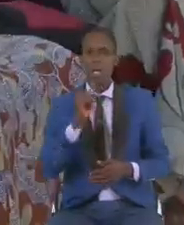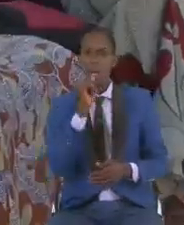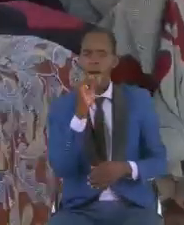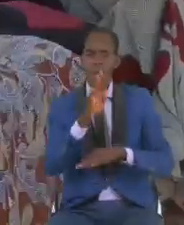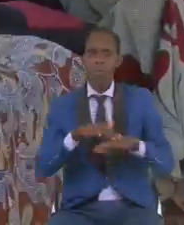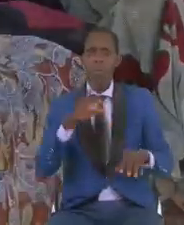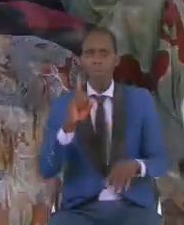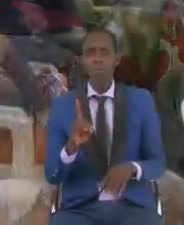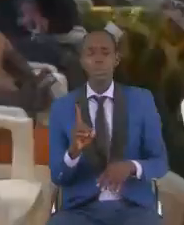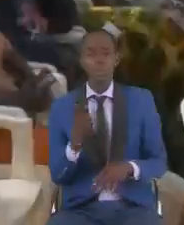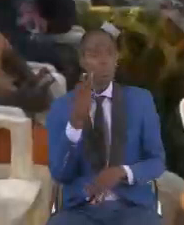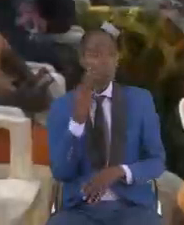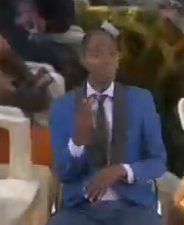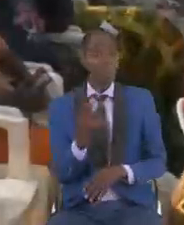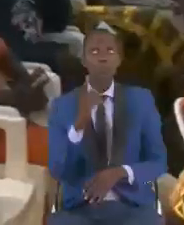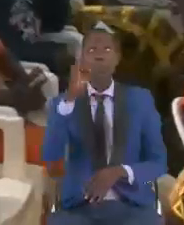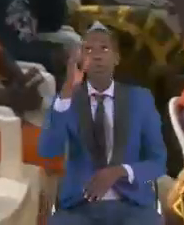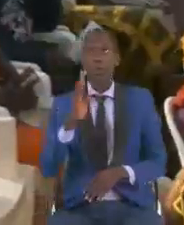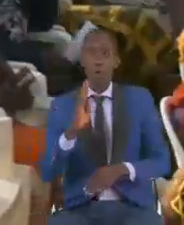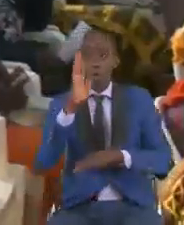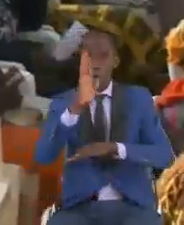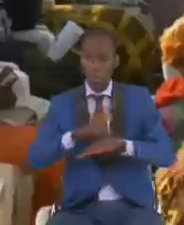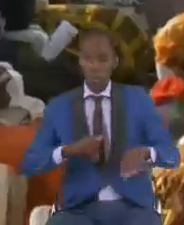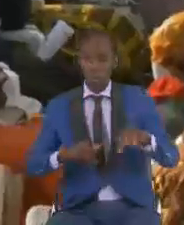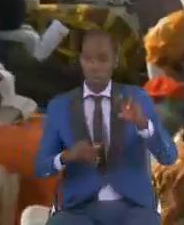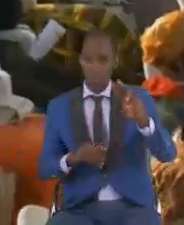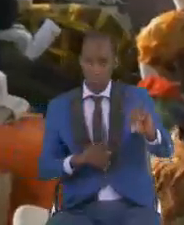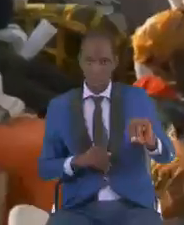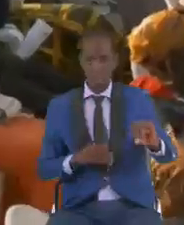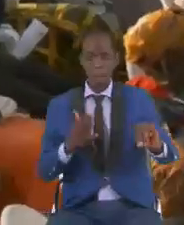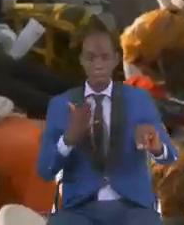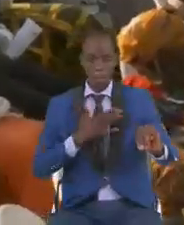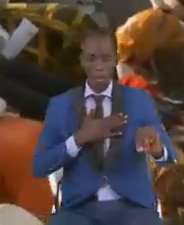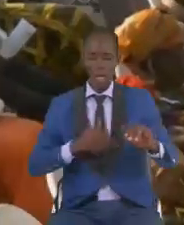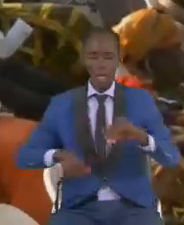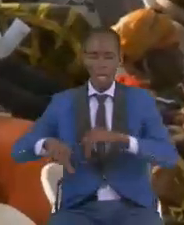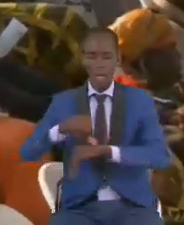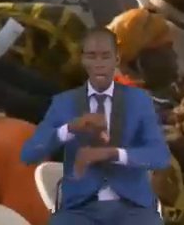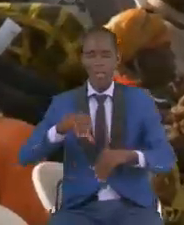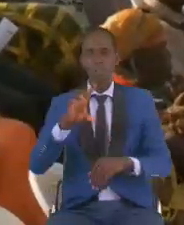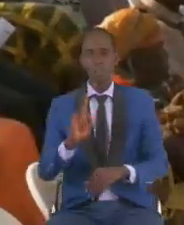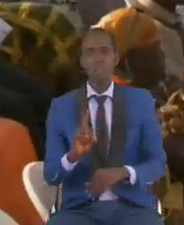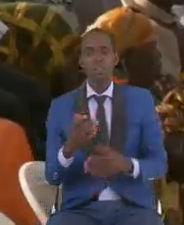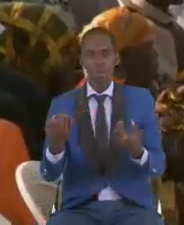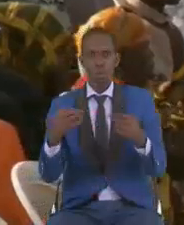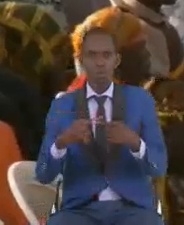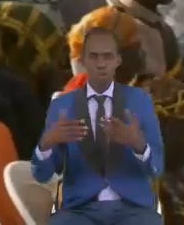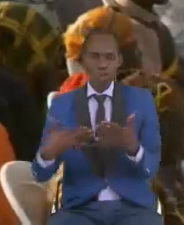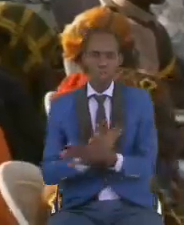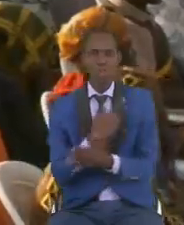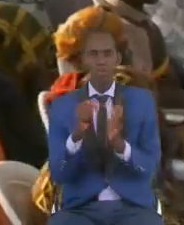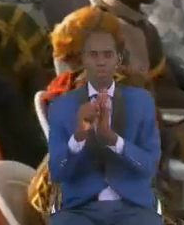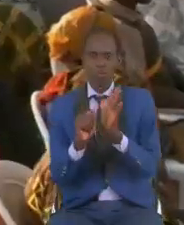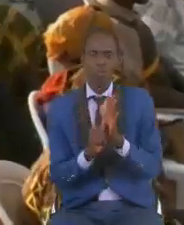In fact, God called him mine anointed. Come on to the New Testament. As